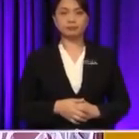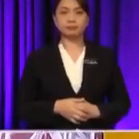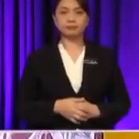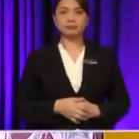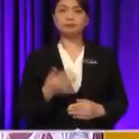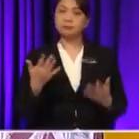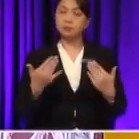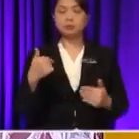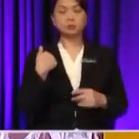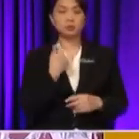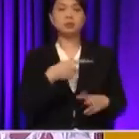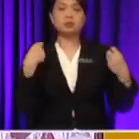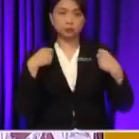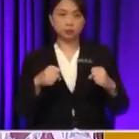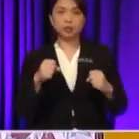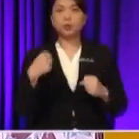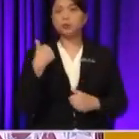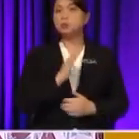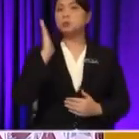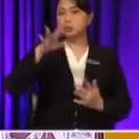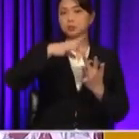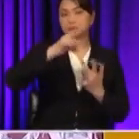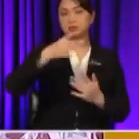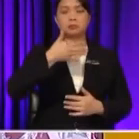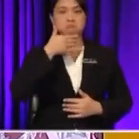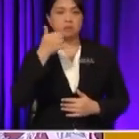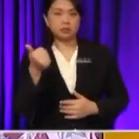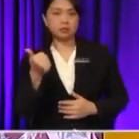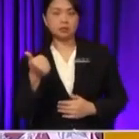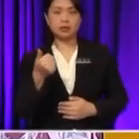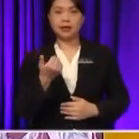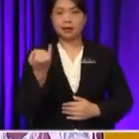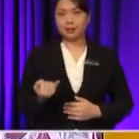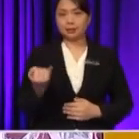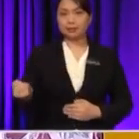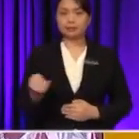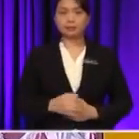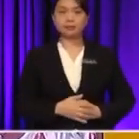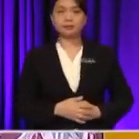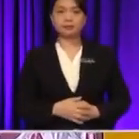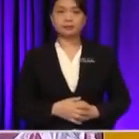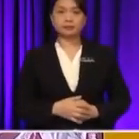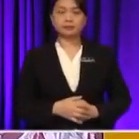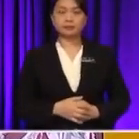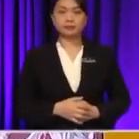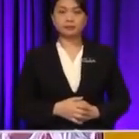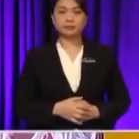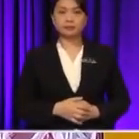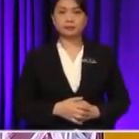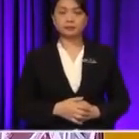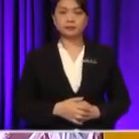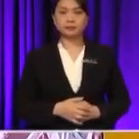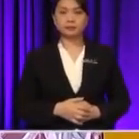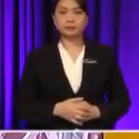items to be cooked at home. So I think we definitely have to agree with this one. It does provide better taste